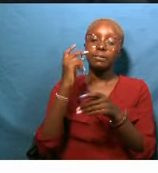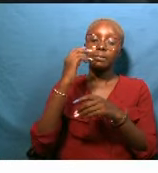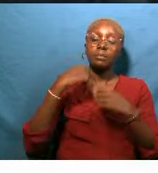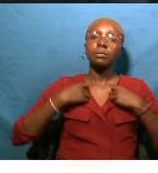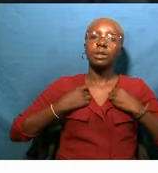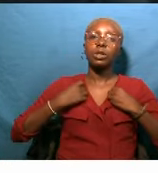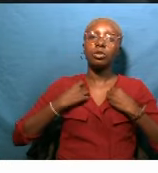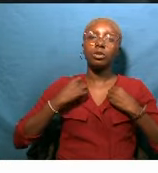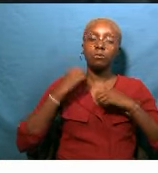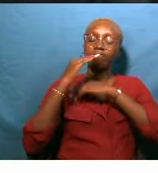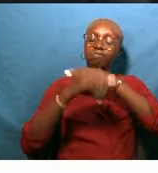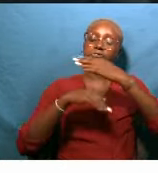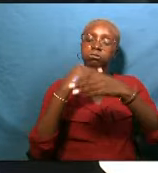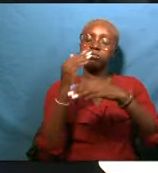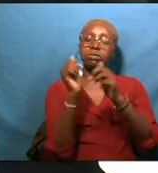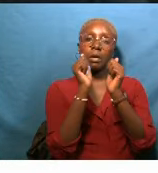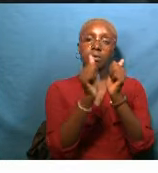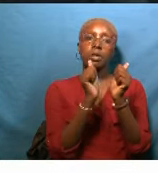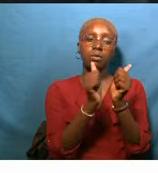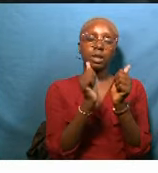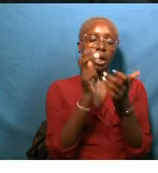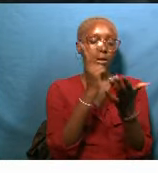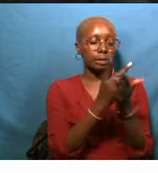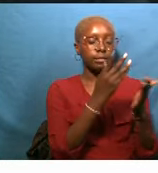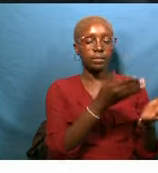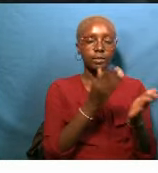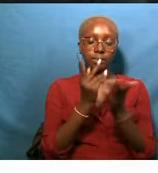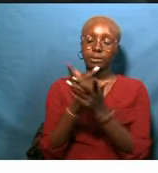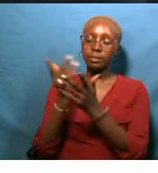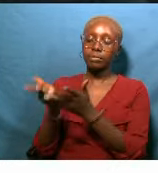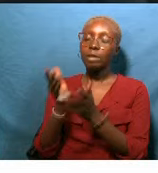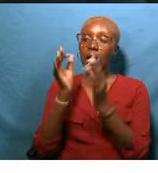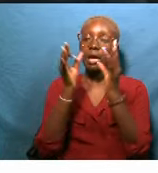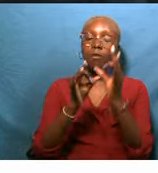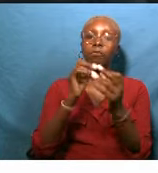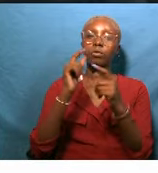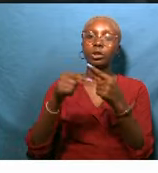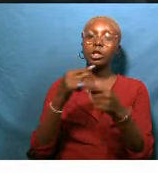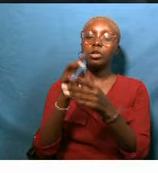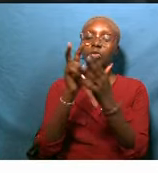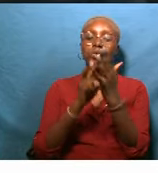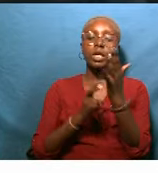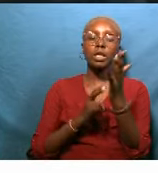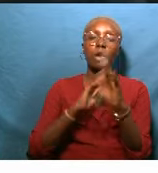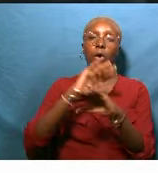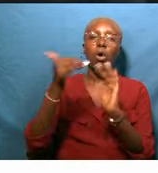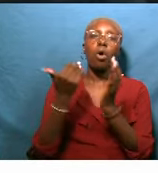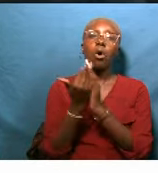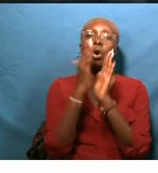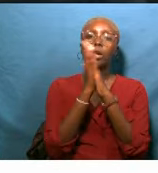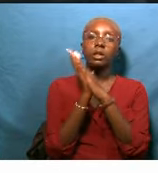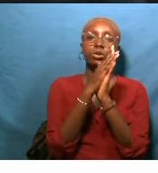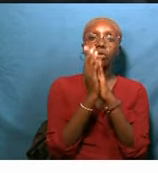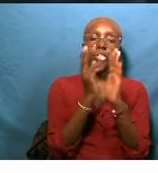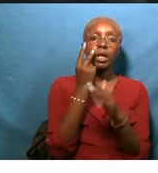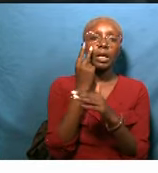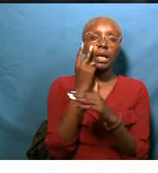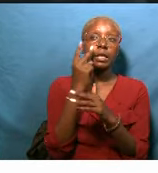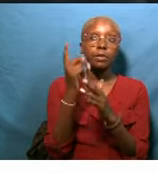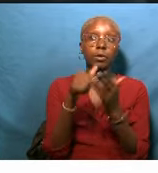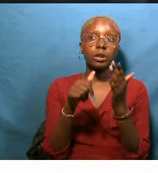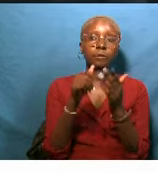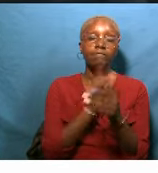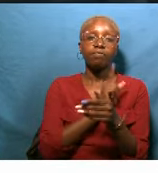folded properly, and if we are to read through the entire story, the angel